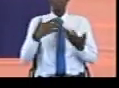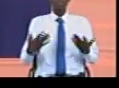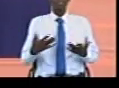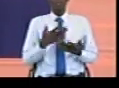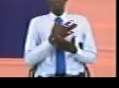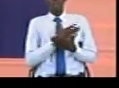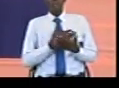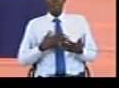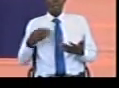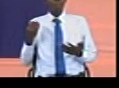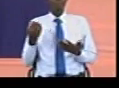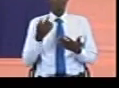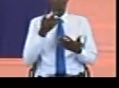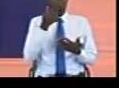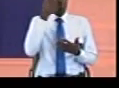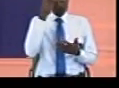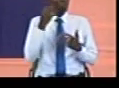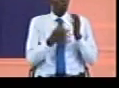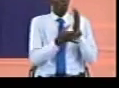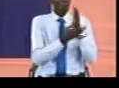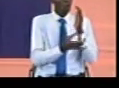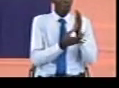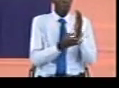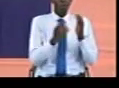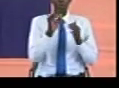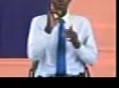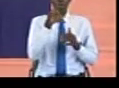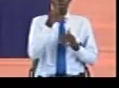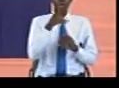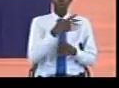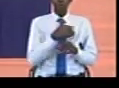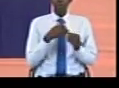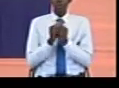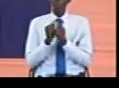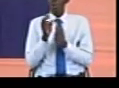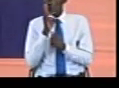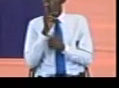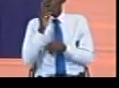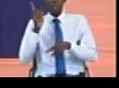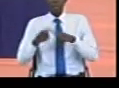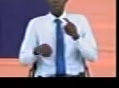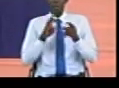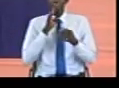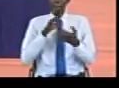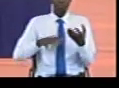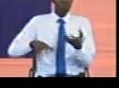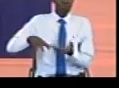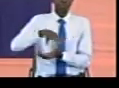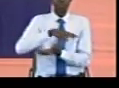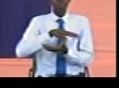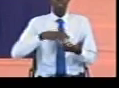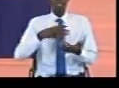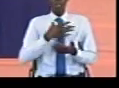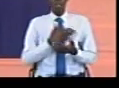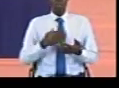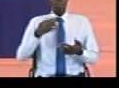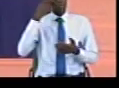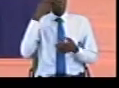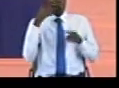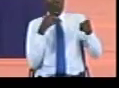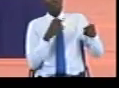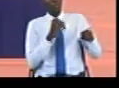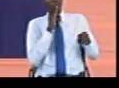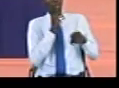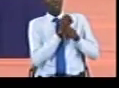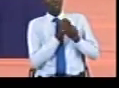water, they will not mix. There's a separation here. And it says, because this one is just, and because that one is unjust, that's why